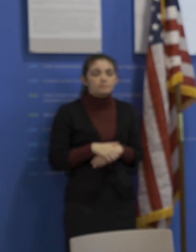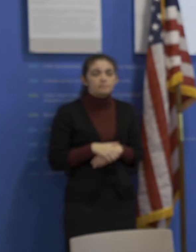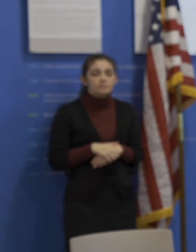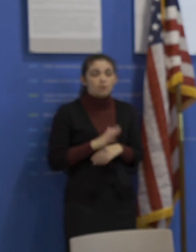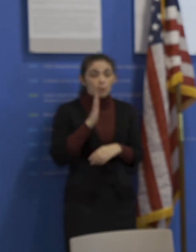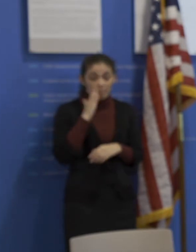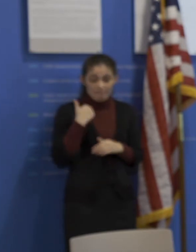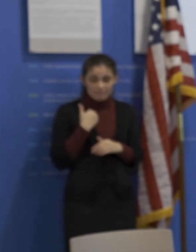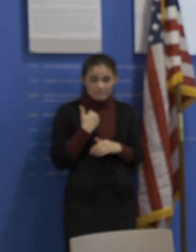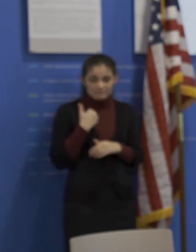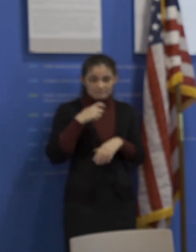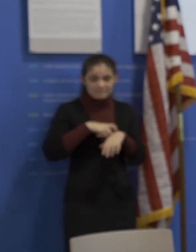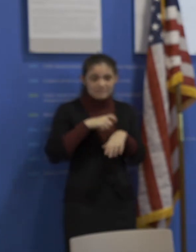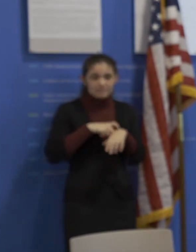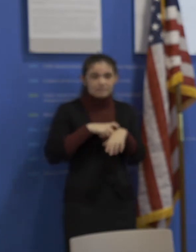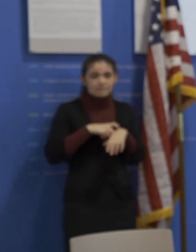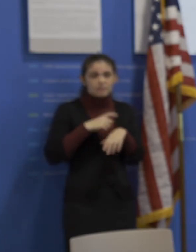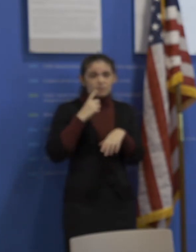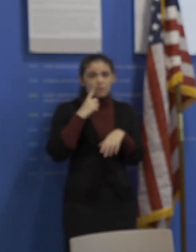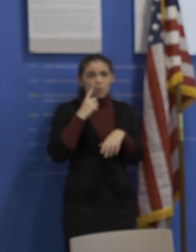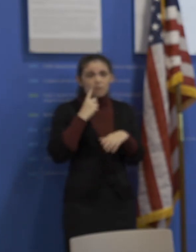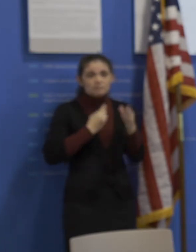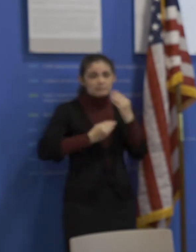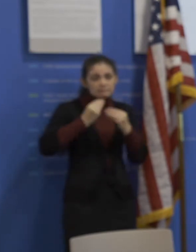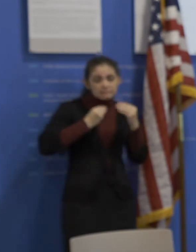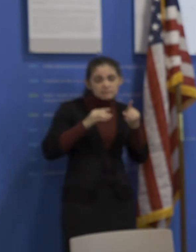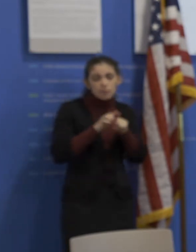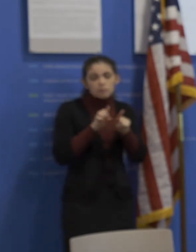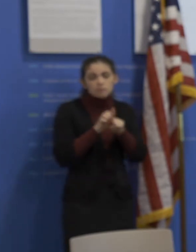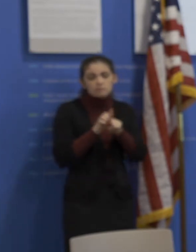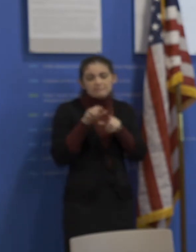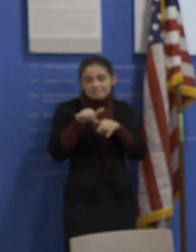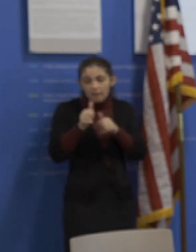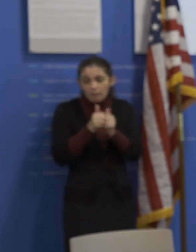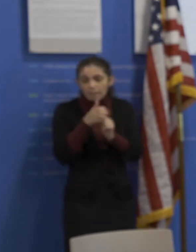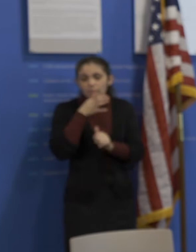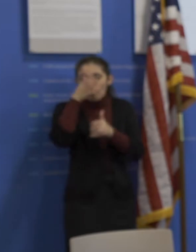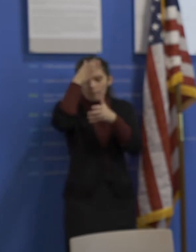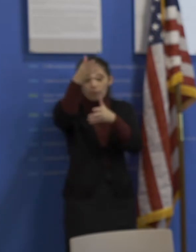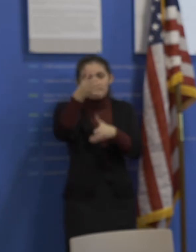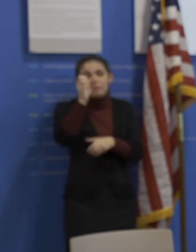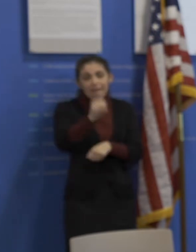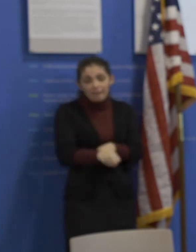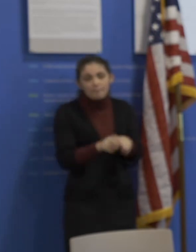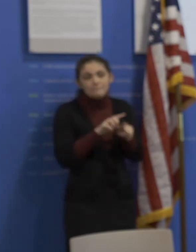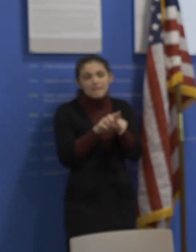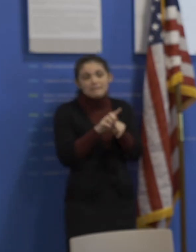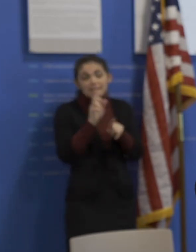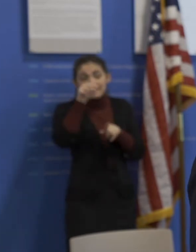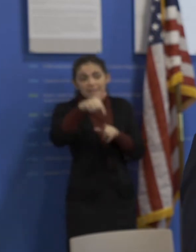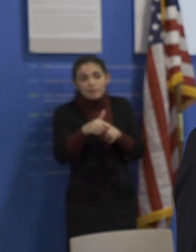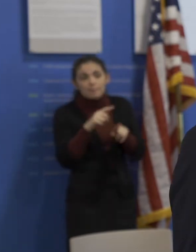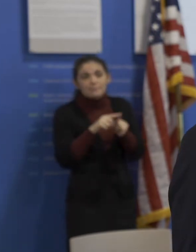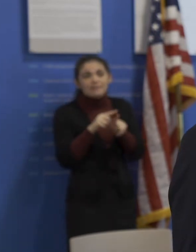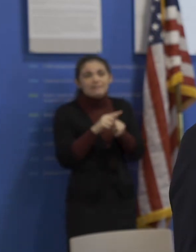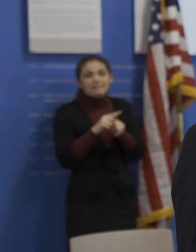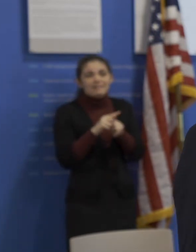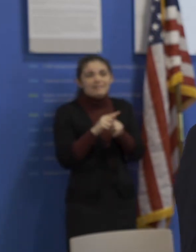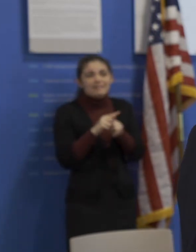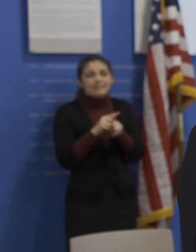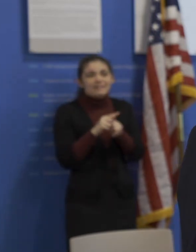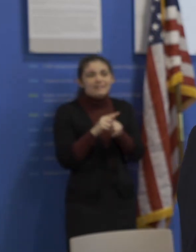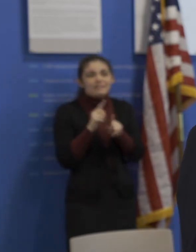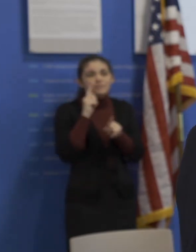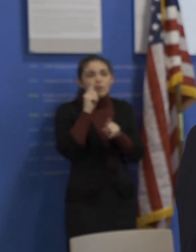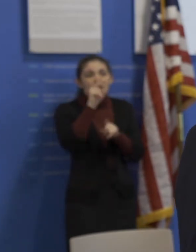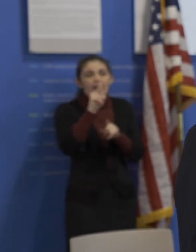there'll be times for the face-to-face picnics and spend time with Grandma and Grandpa. There'll be time for the halfway to St. Patrick's Day